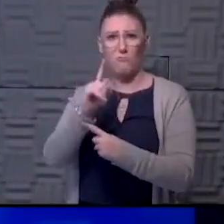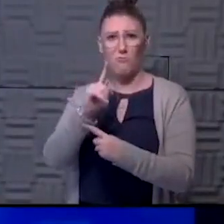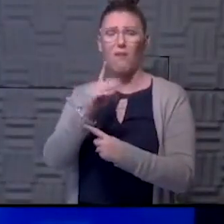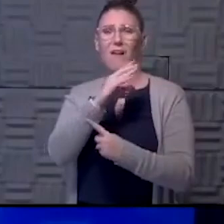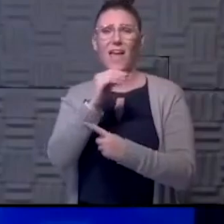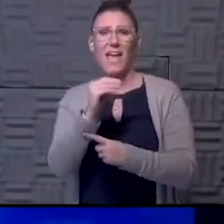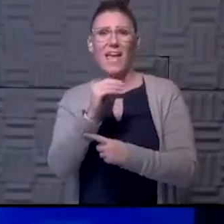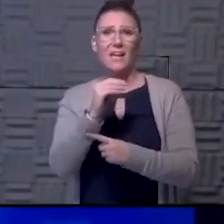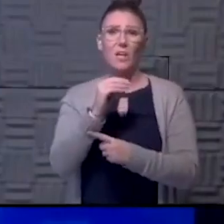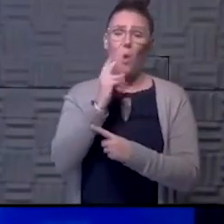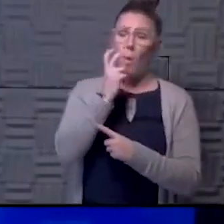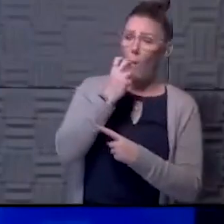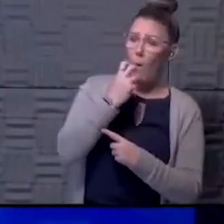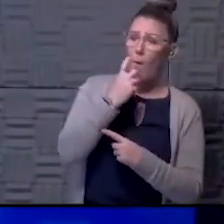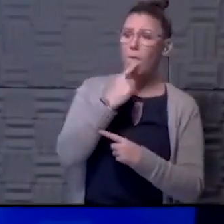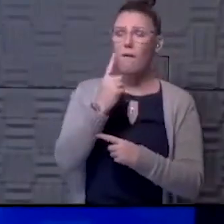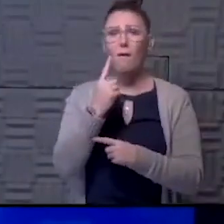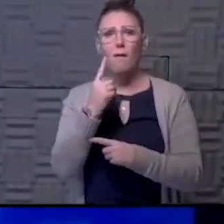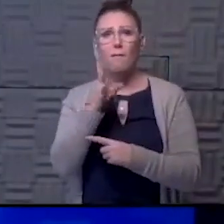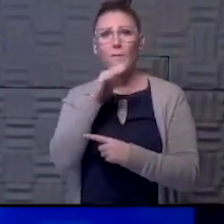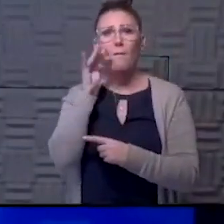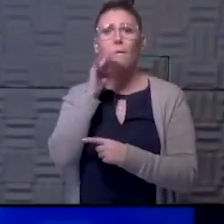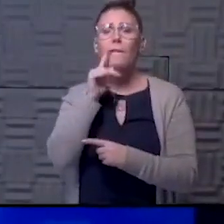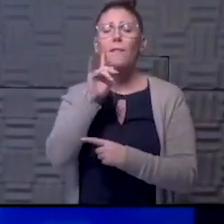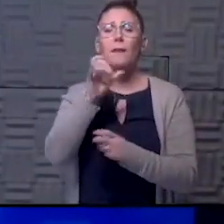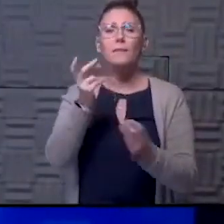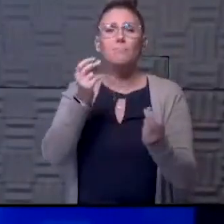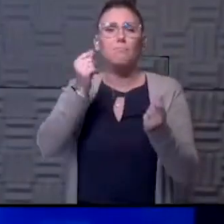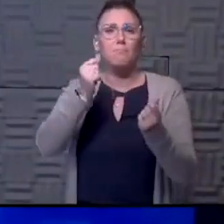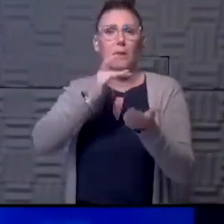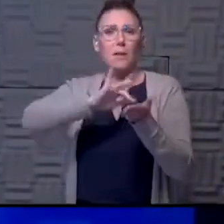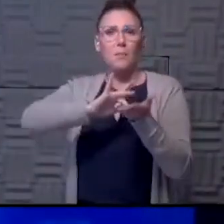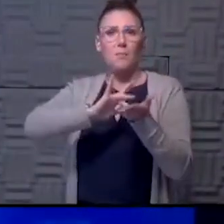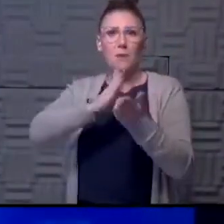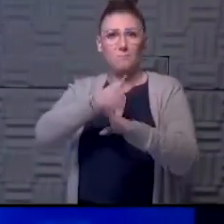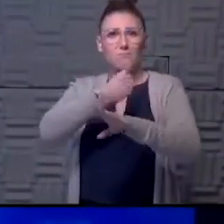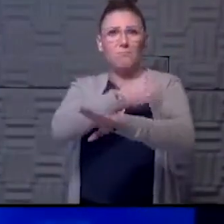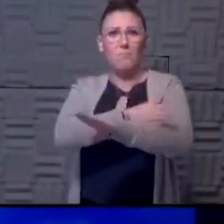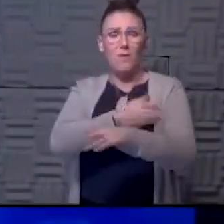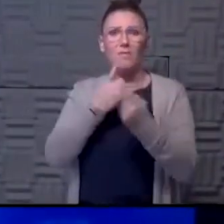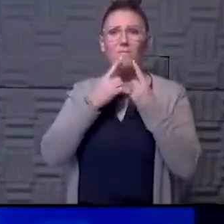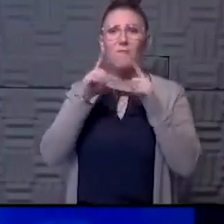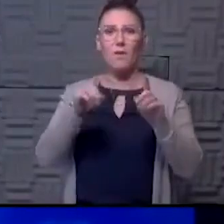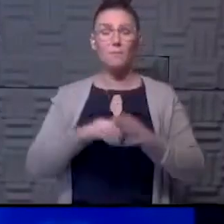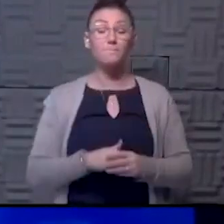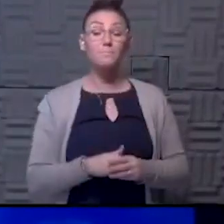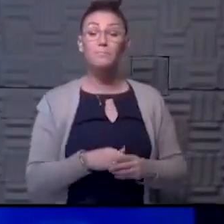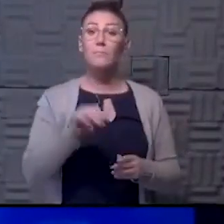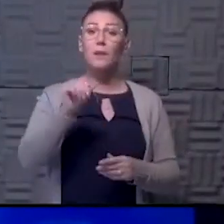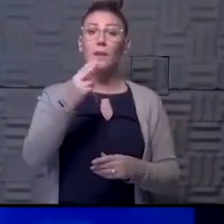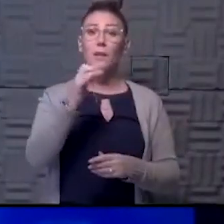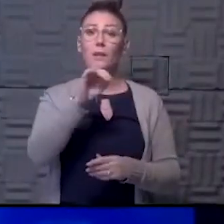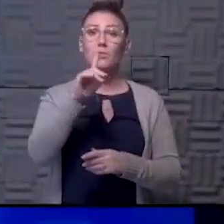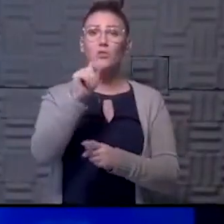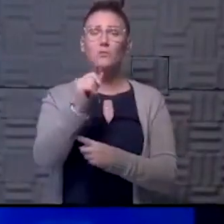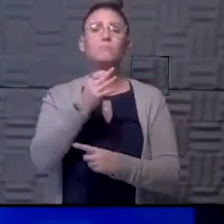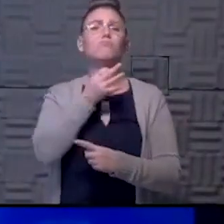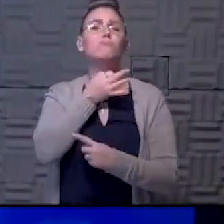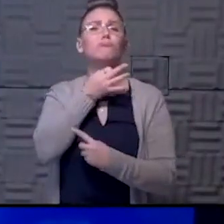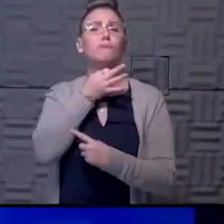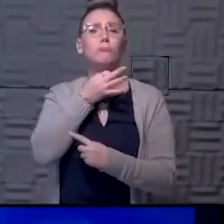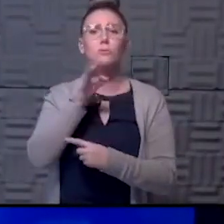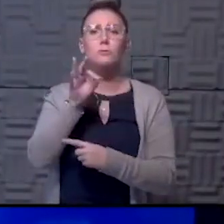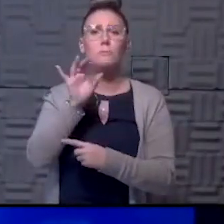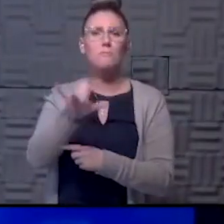serve as kind of an immediate drug to help decrease the effects. Jill? Angela is curious if we think the monoclonal